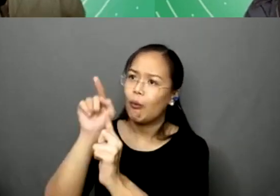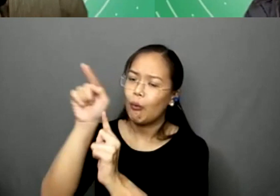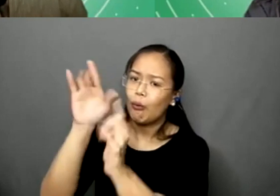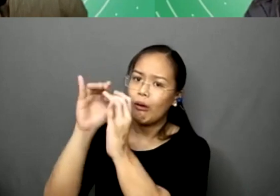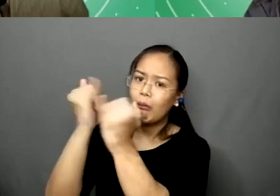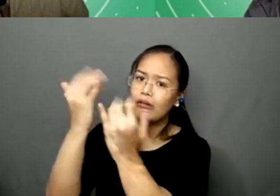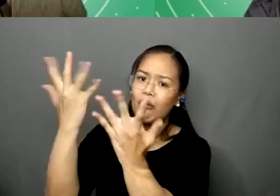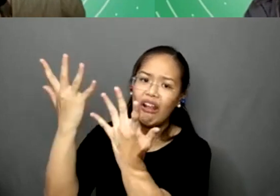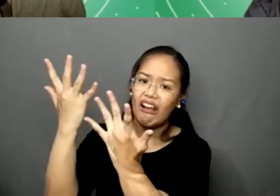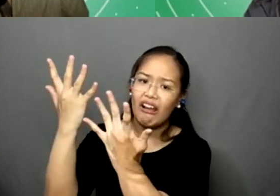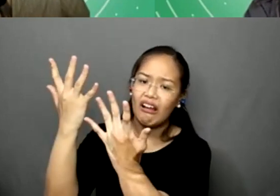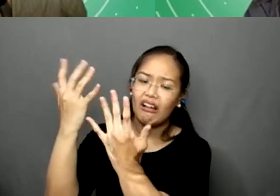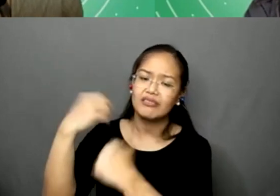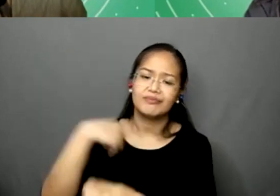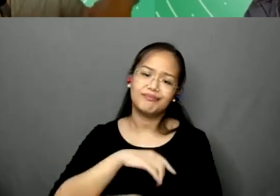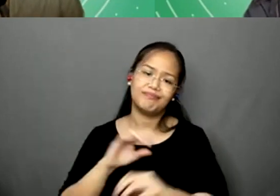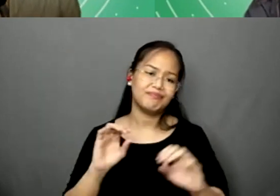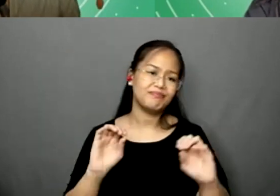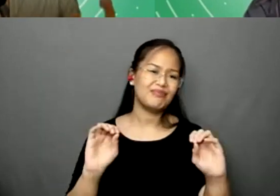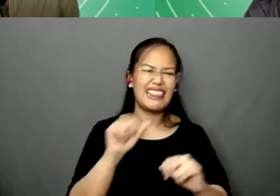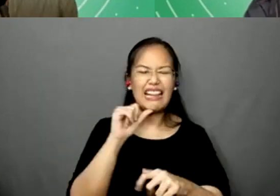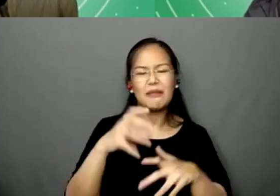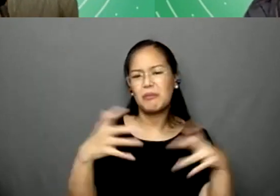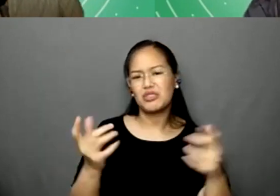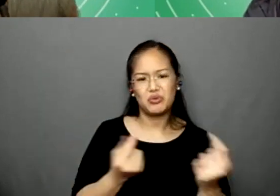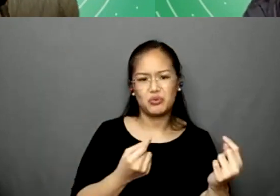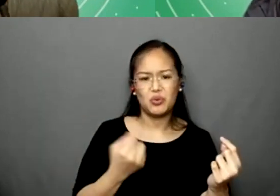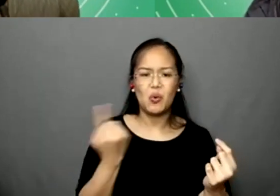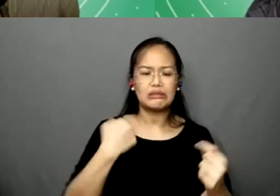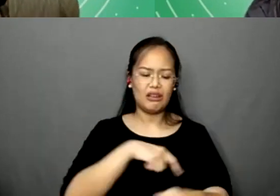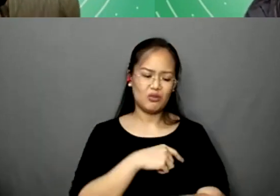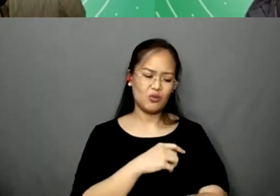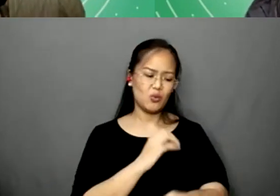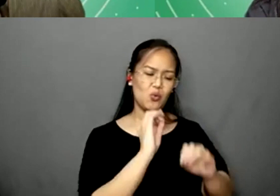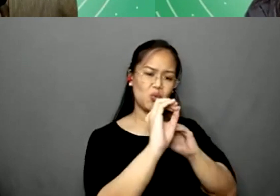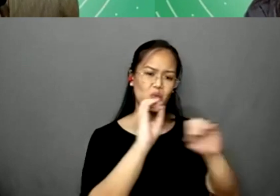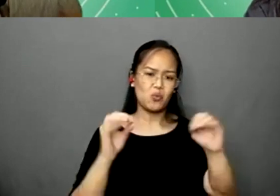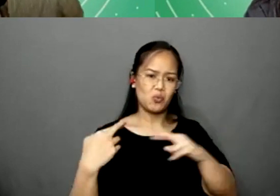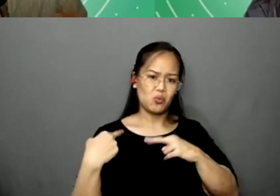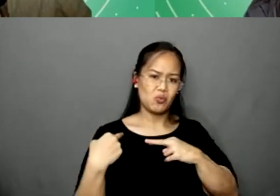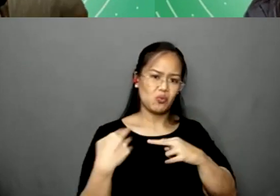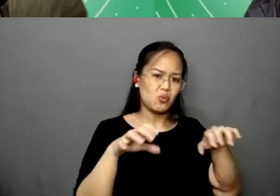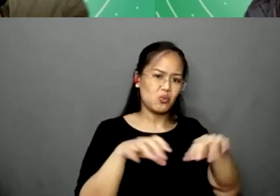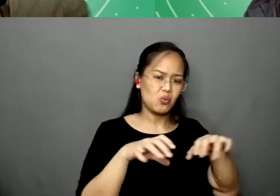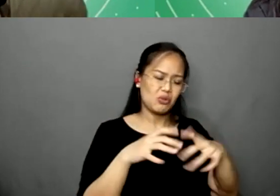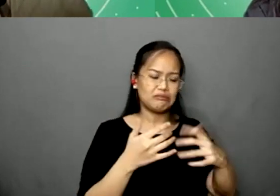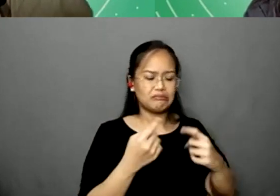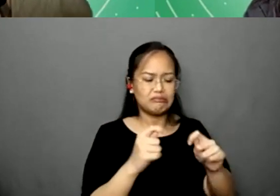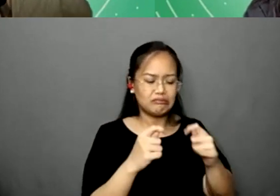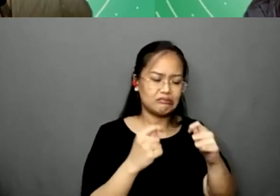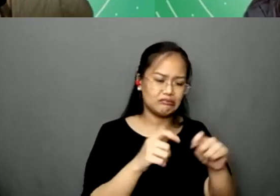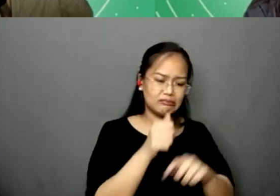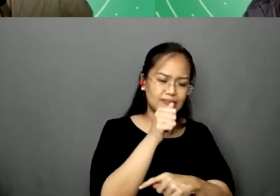there, there's not a lot we can do. We can continue to do our responsibility as an individual, but the onus really has to fall on the